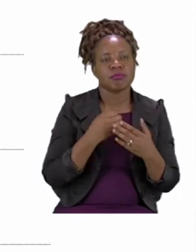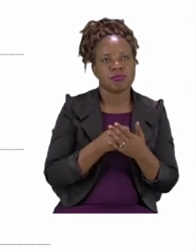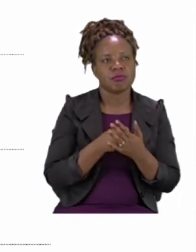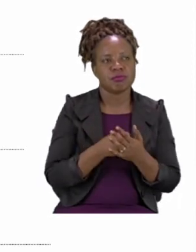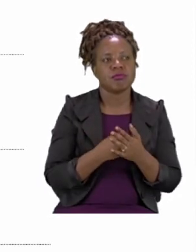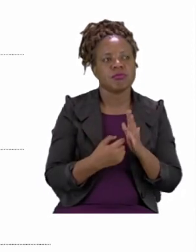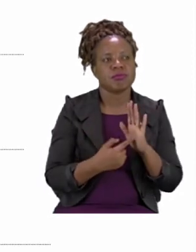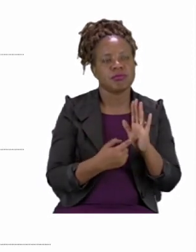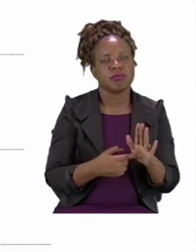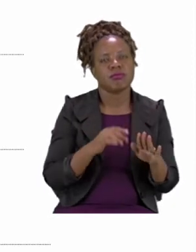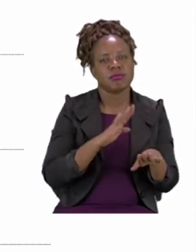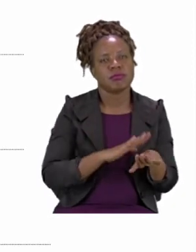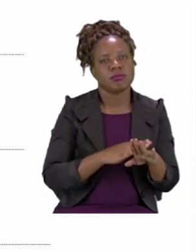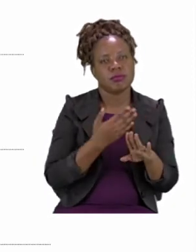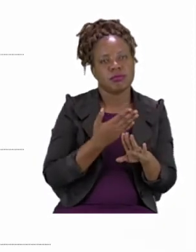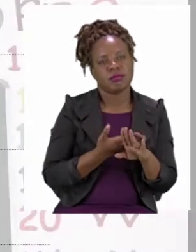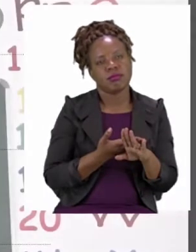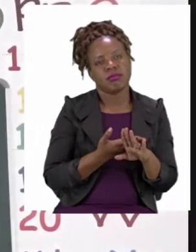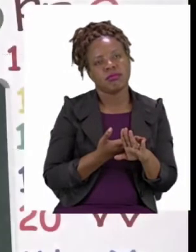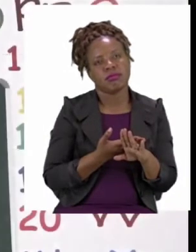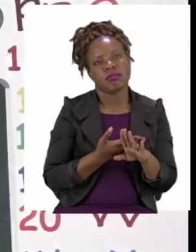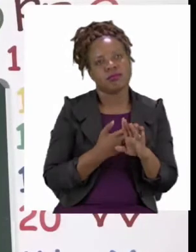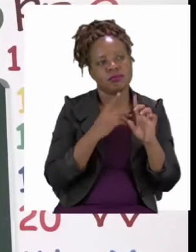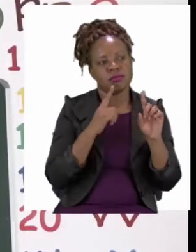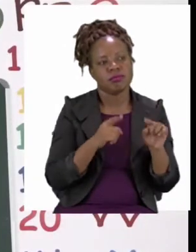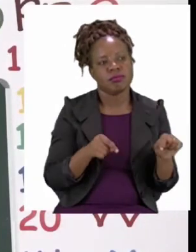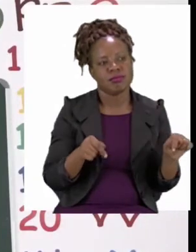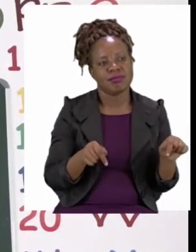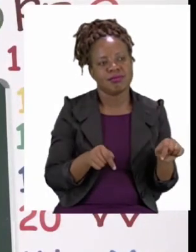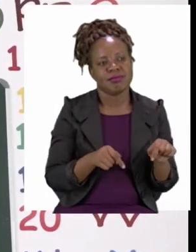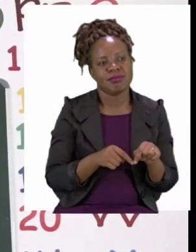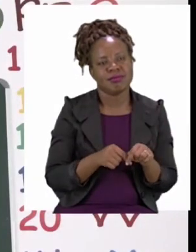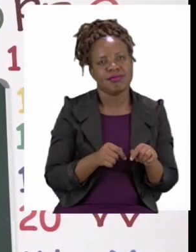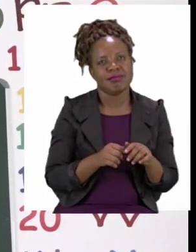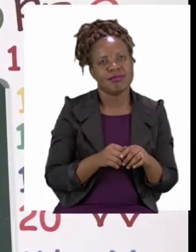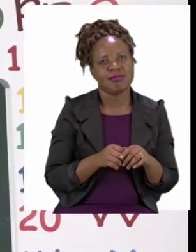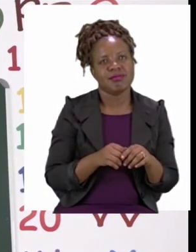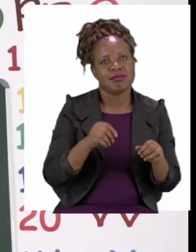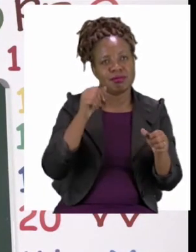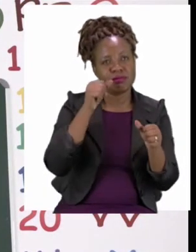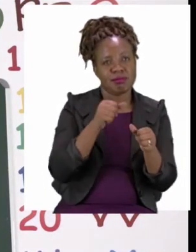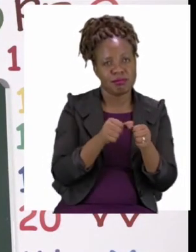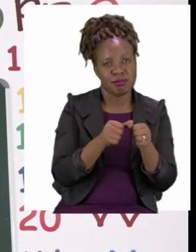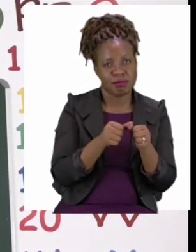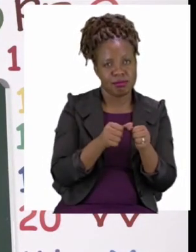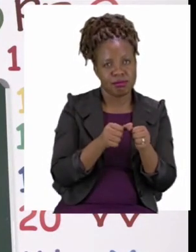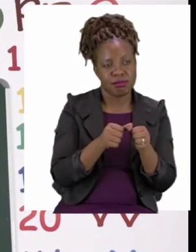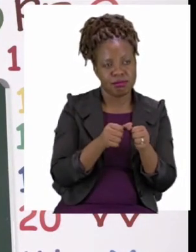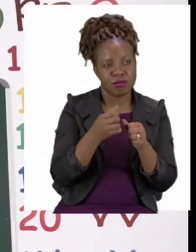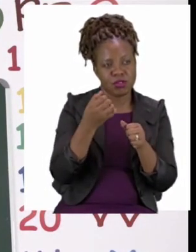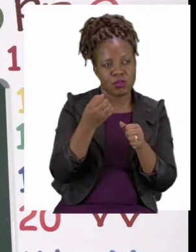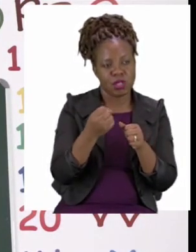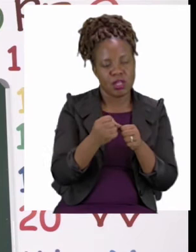together. Let's take a look at the board. Now remember, I said that first we have the